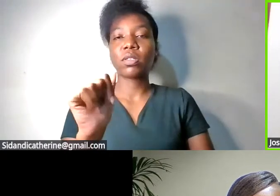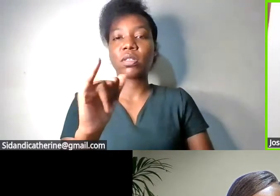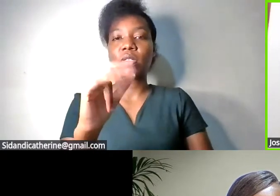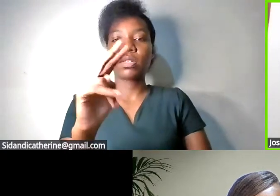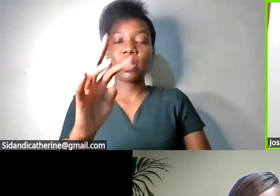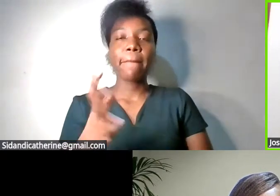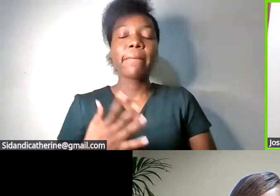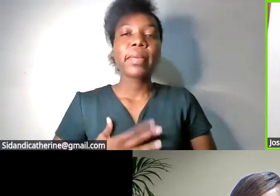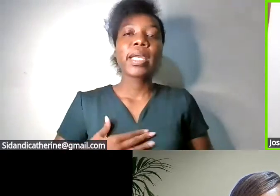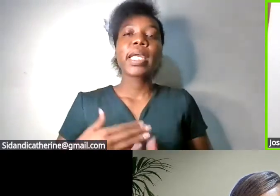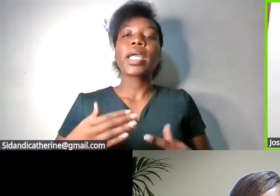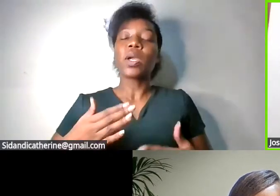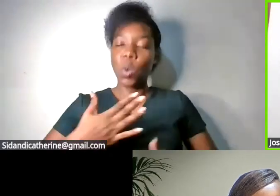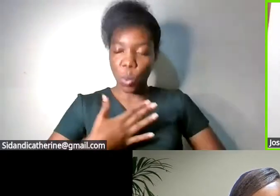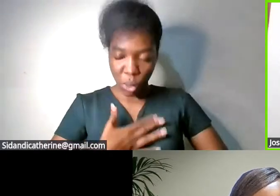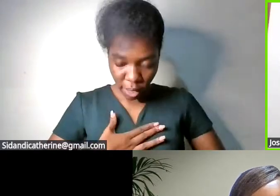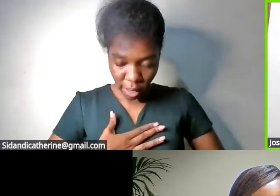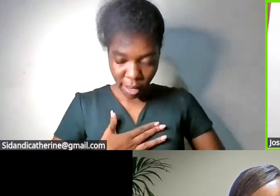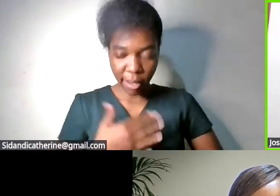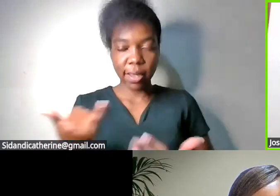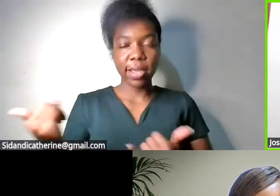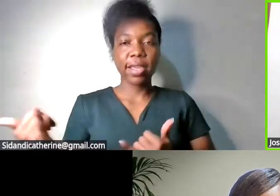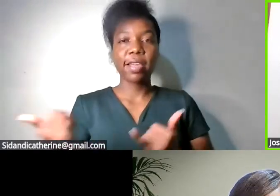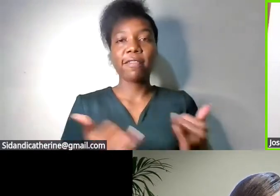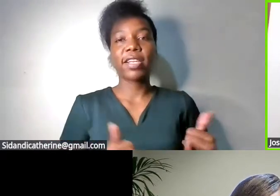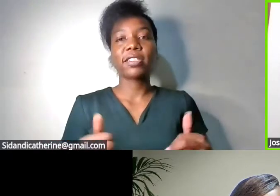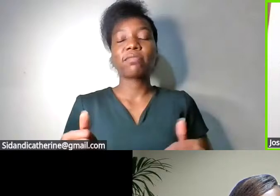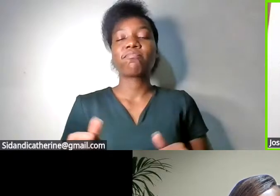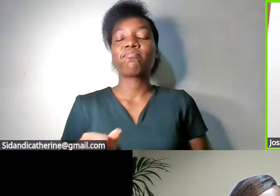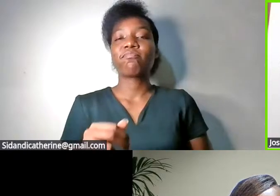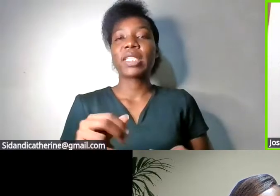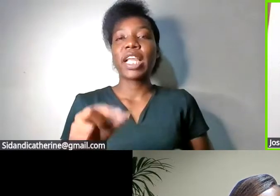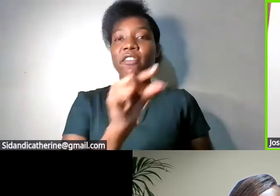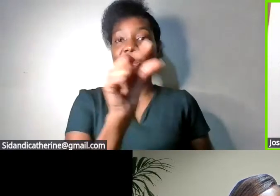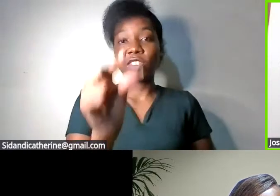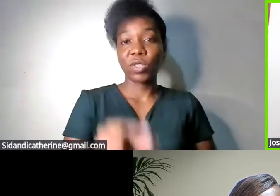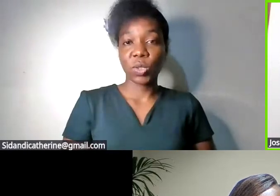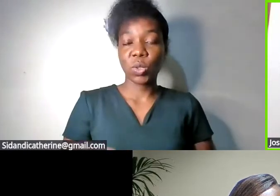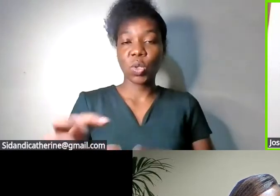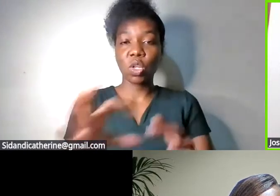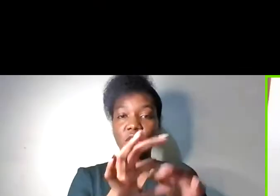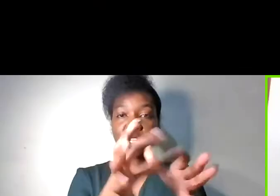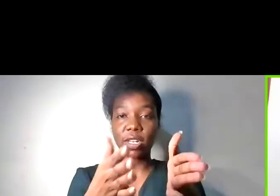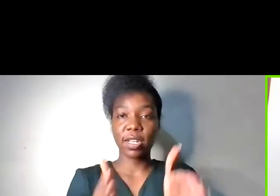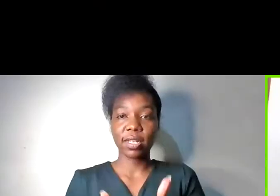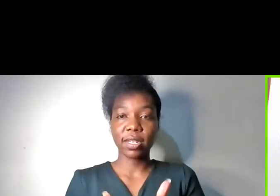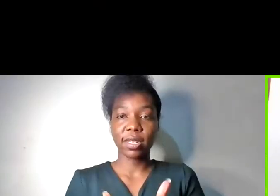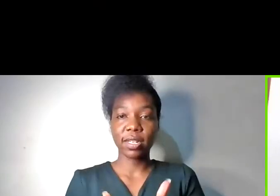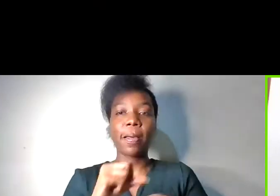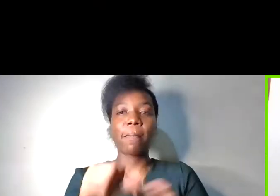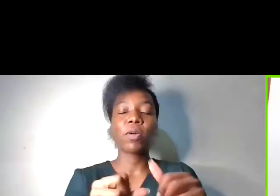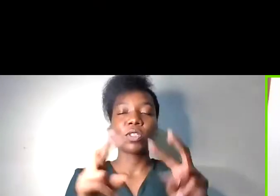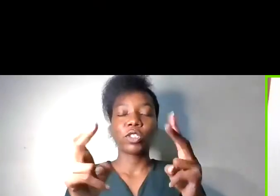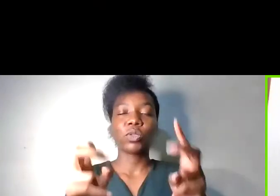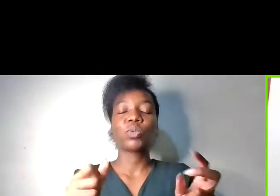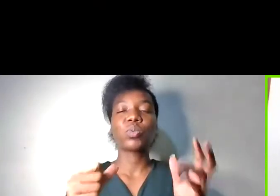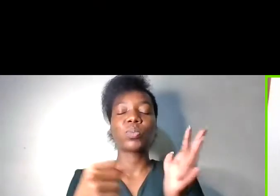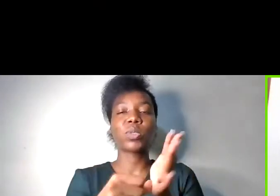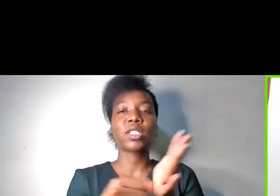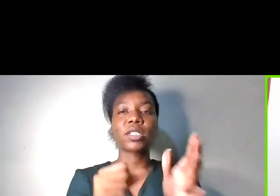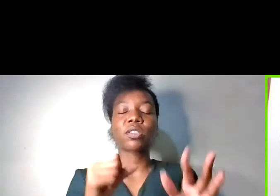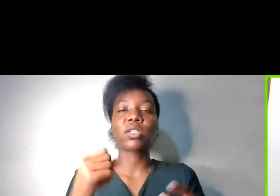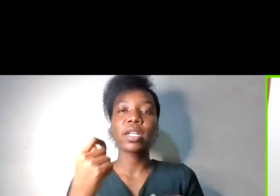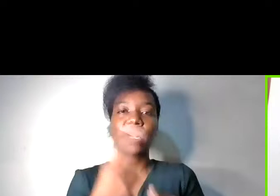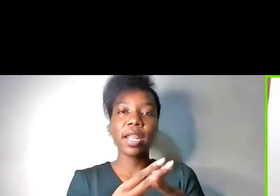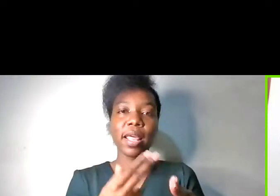to invite our regional coordinator for student matters, that is Mr. Brian Abichandani.